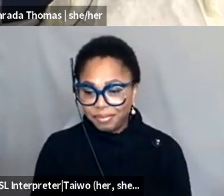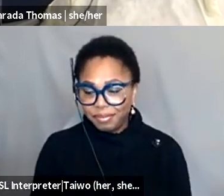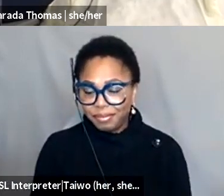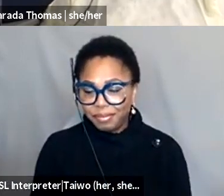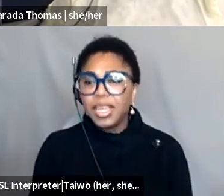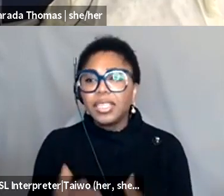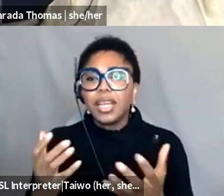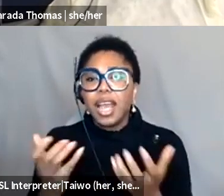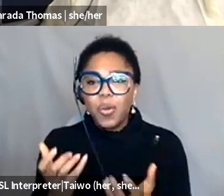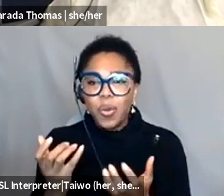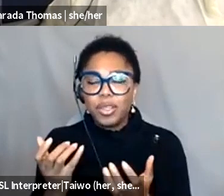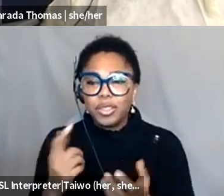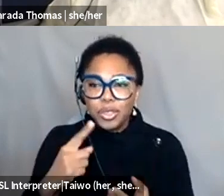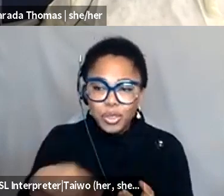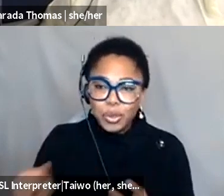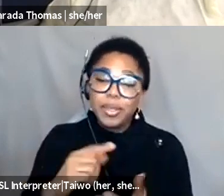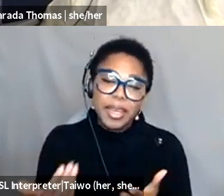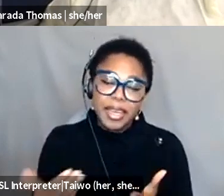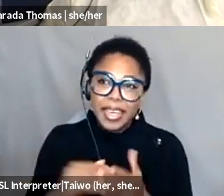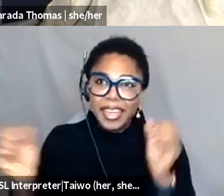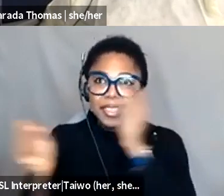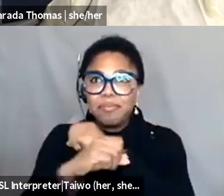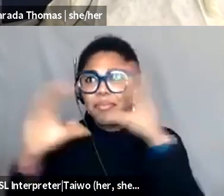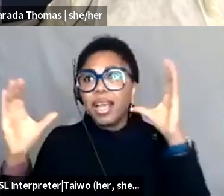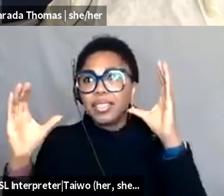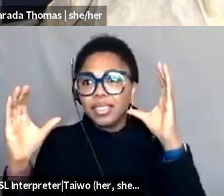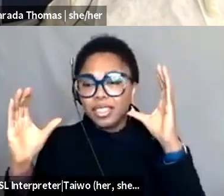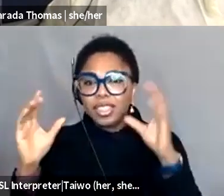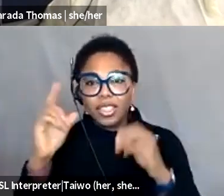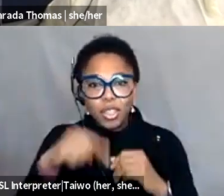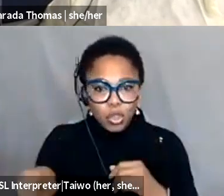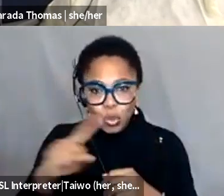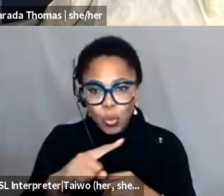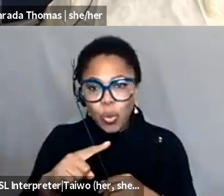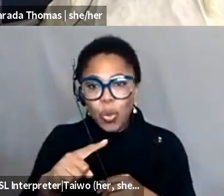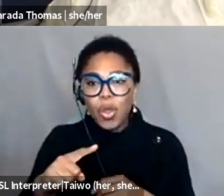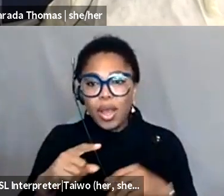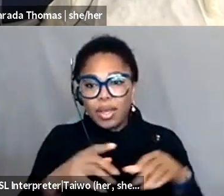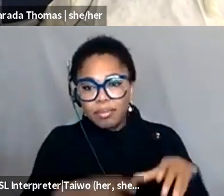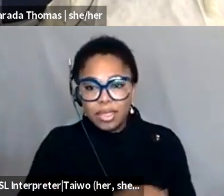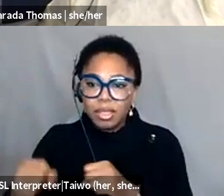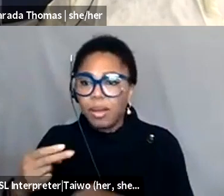And I want you to, again, imagine that you are in Haifa situation